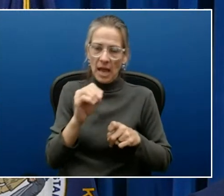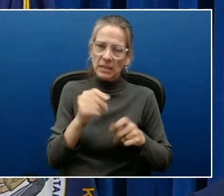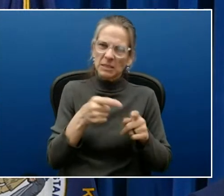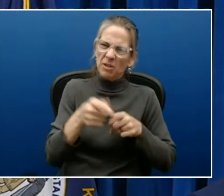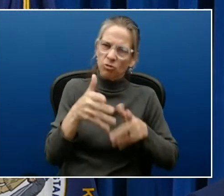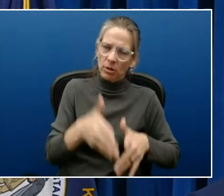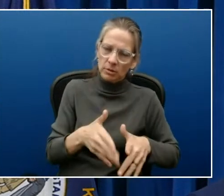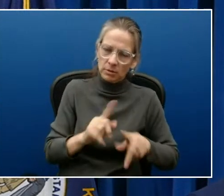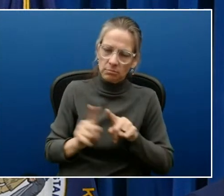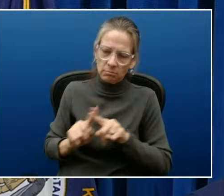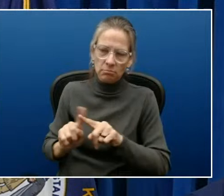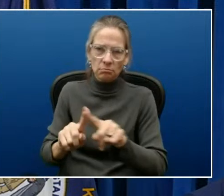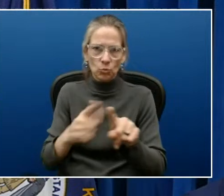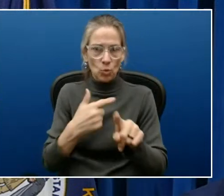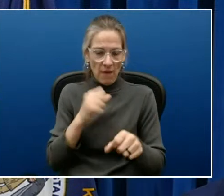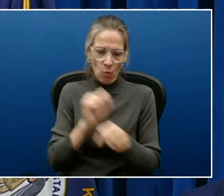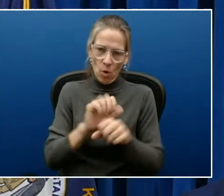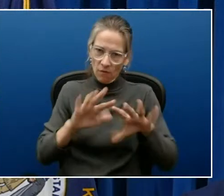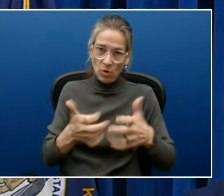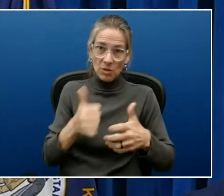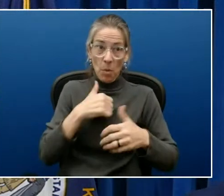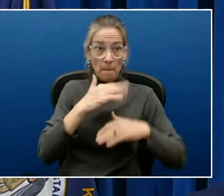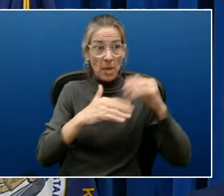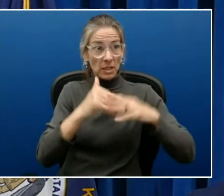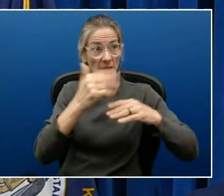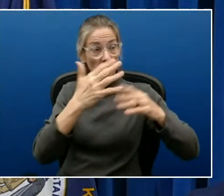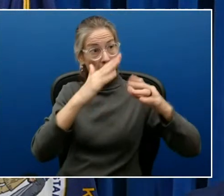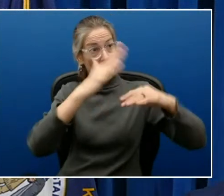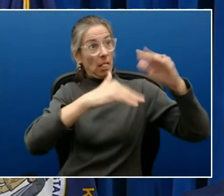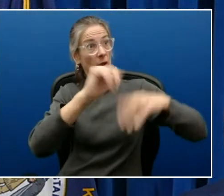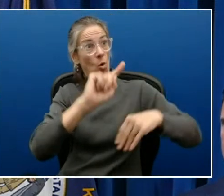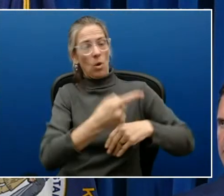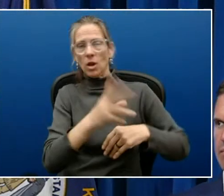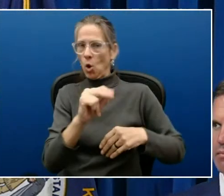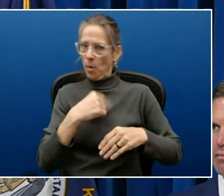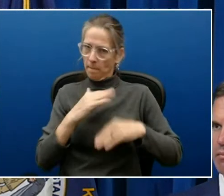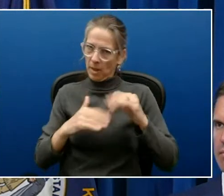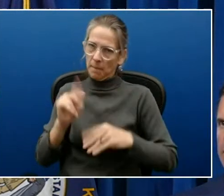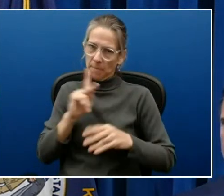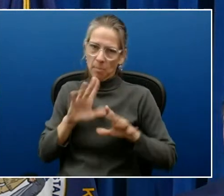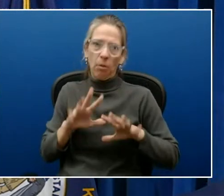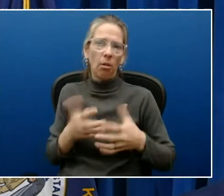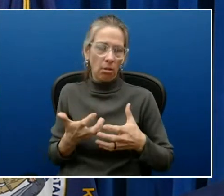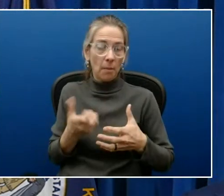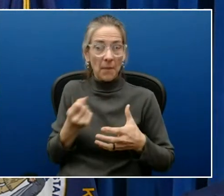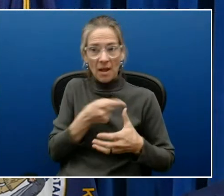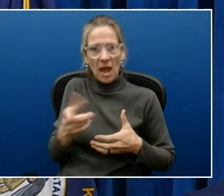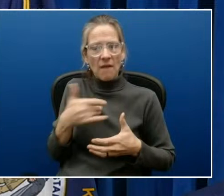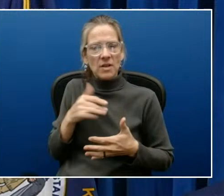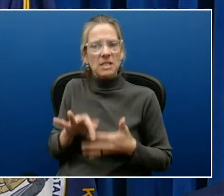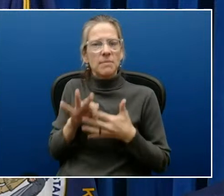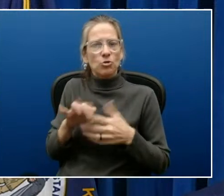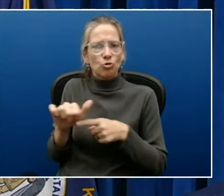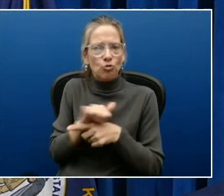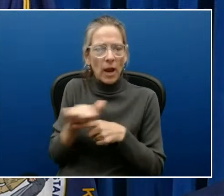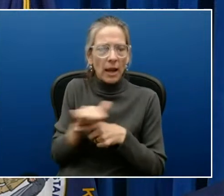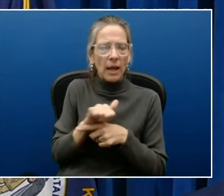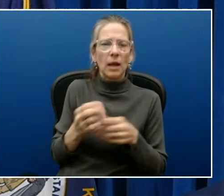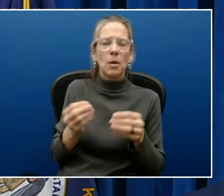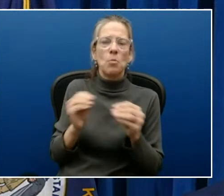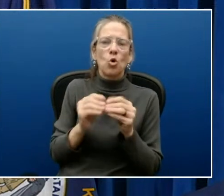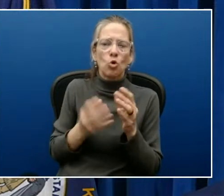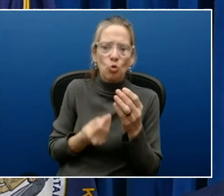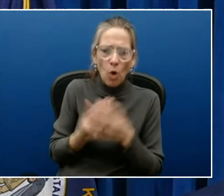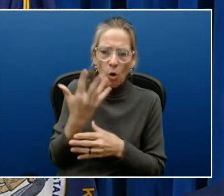a workforce, not just a facility. Many of those roles will be specialized with opportunities for training, advancement, and long-term growth. We're